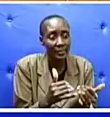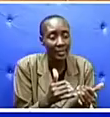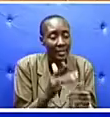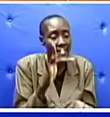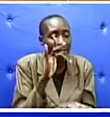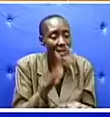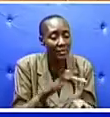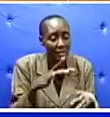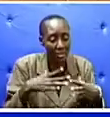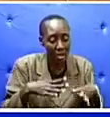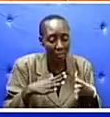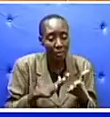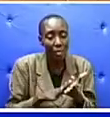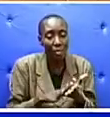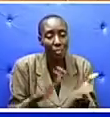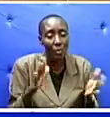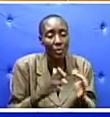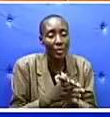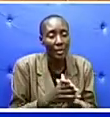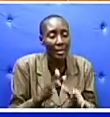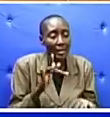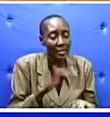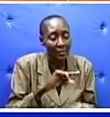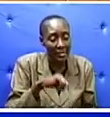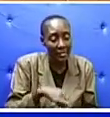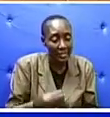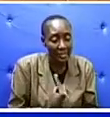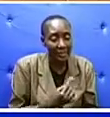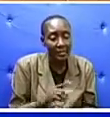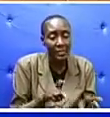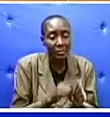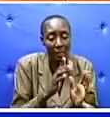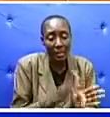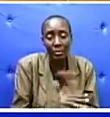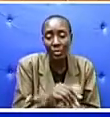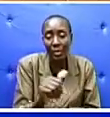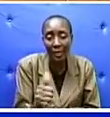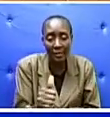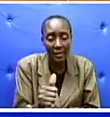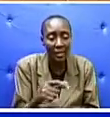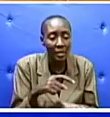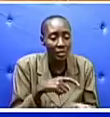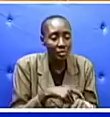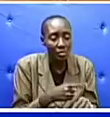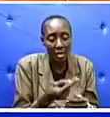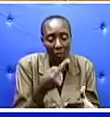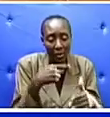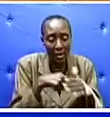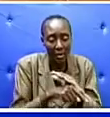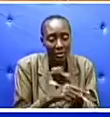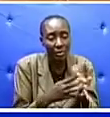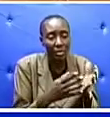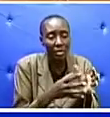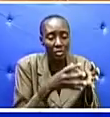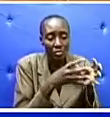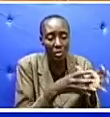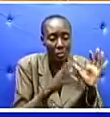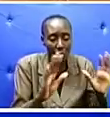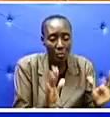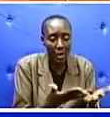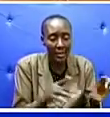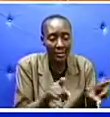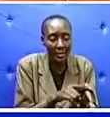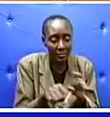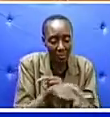affecting most people. So if it's affecting me, what about that person? So when they come to those groups, we encourage them, we tell them, even us, we are going